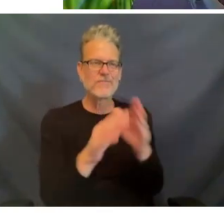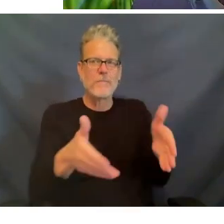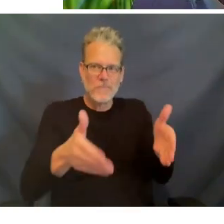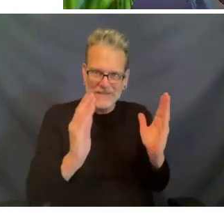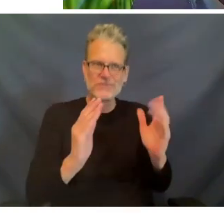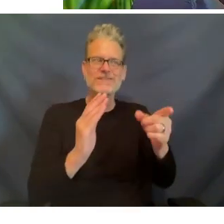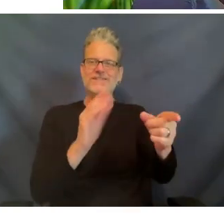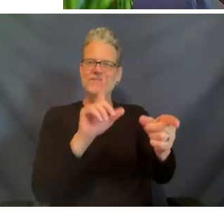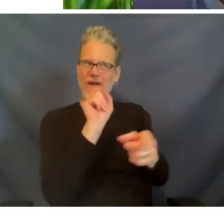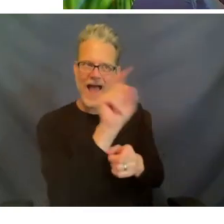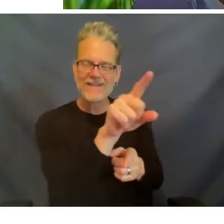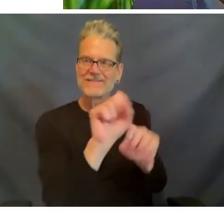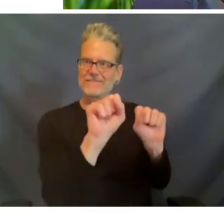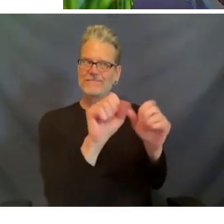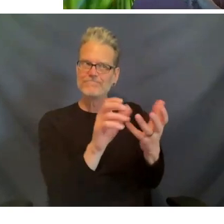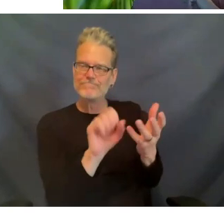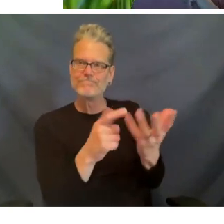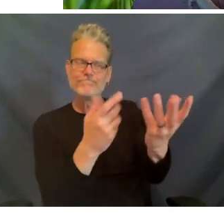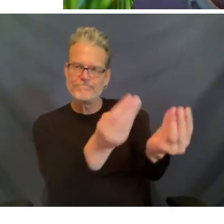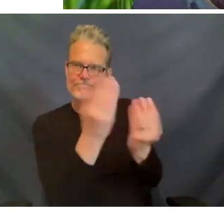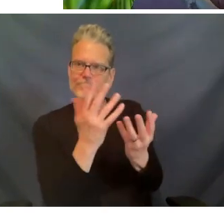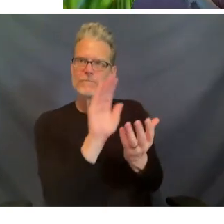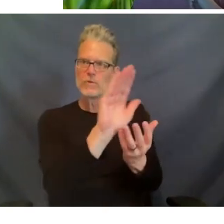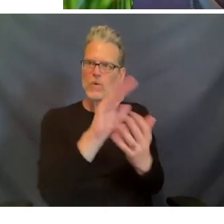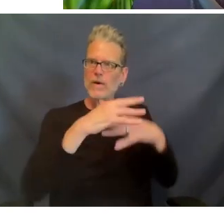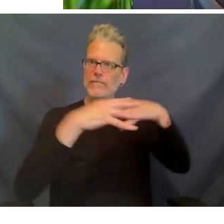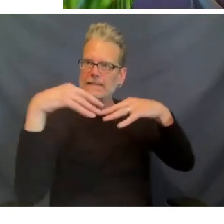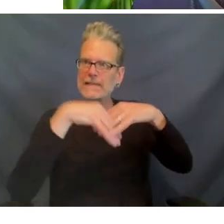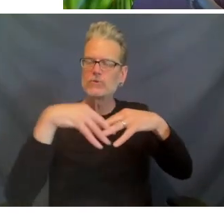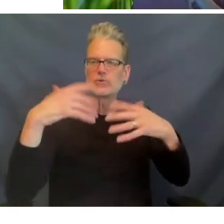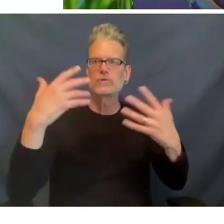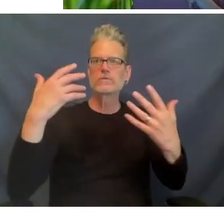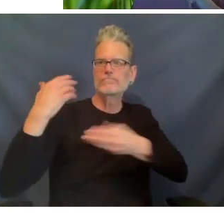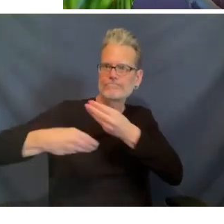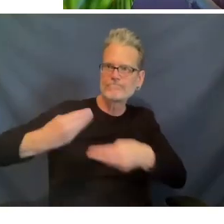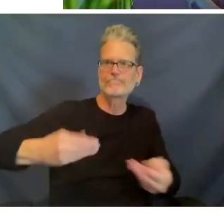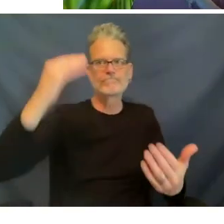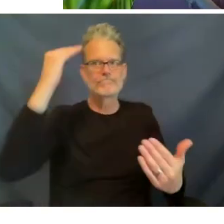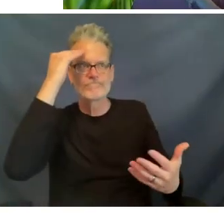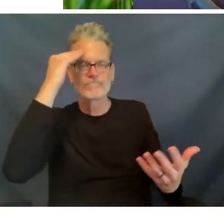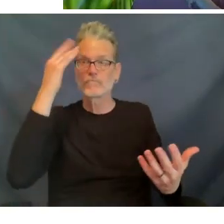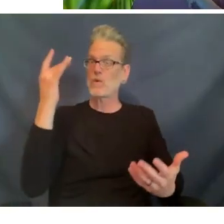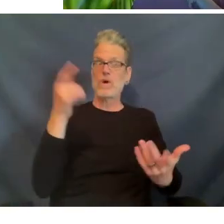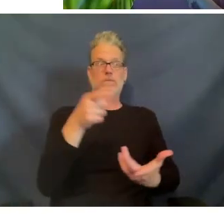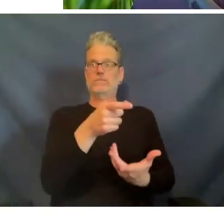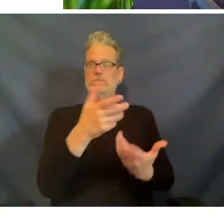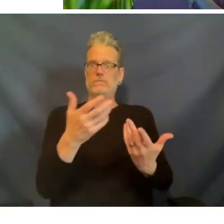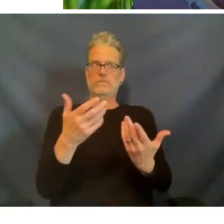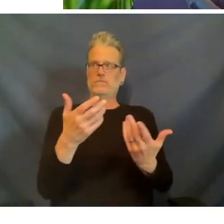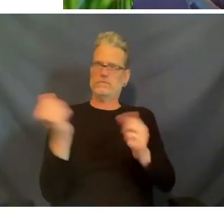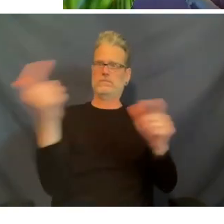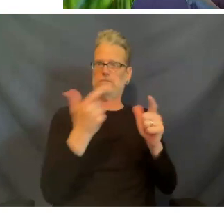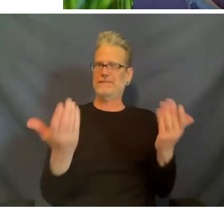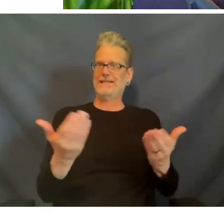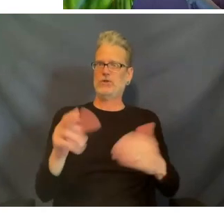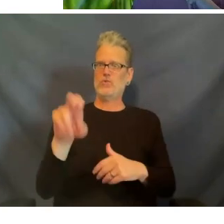on Indigenous knowledge and preserving this land, because tribes were here, have been here since time immemorial. Everywhere in this United States is